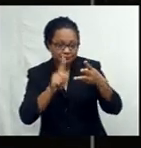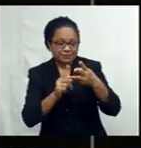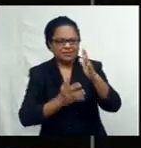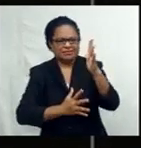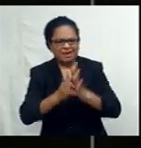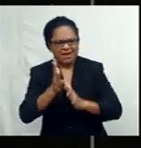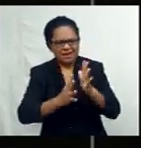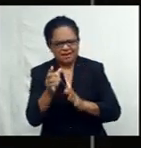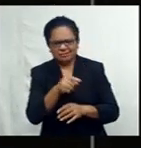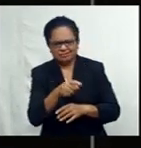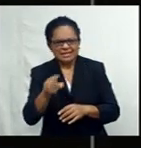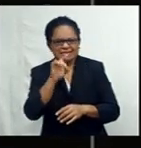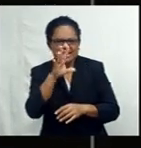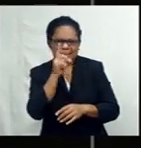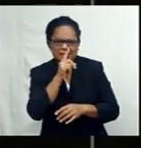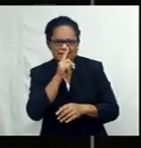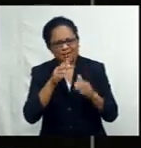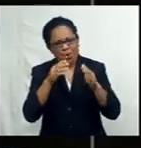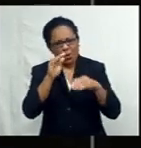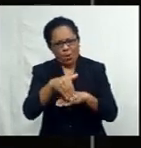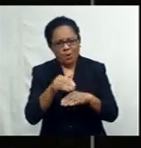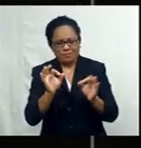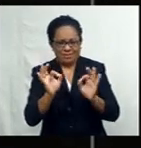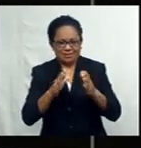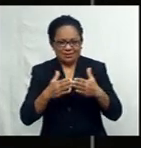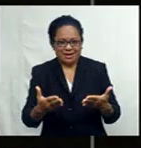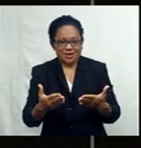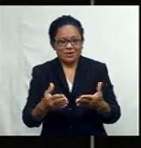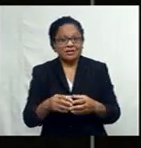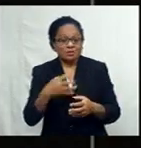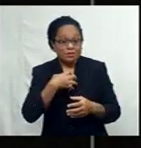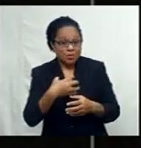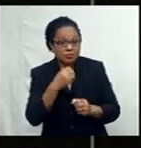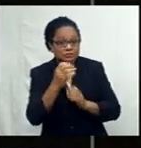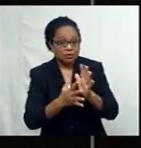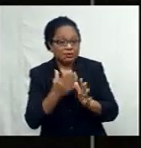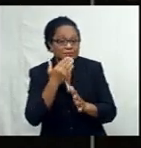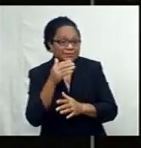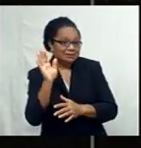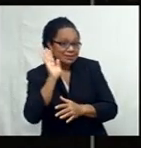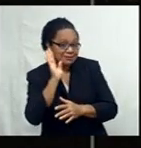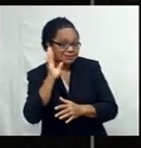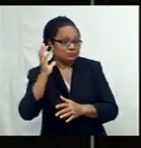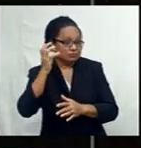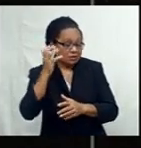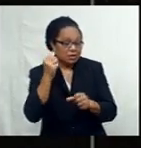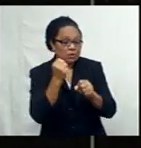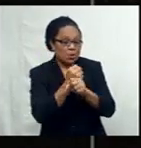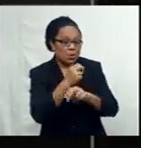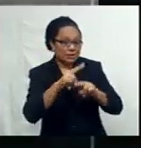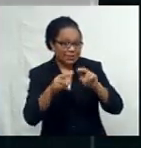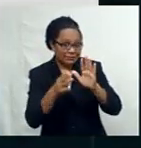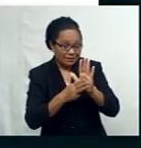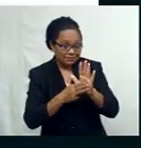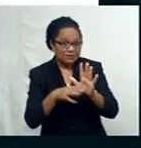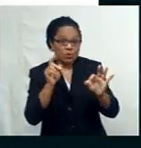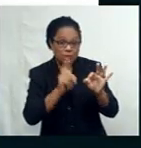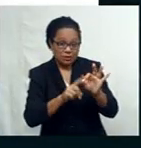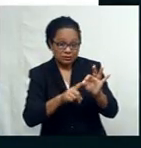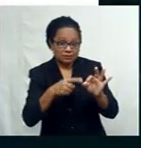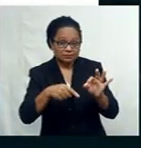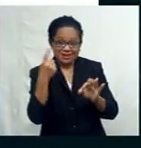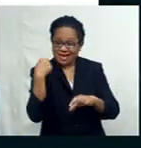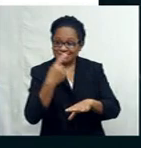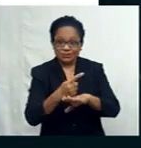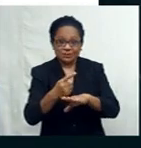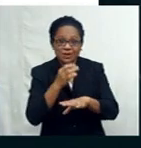leaves 10 people homeless. For these stories and others, tune in to our sister radio station, Gold FM. To our poll question, last week